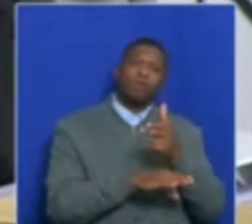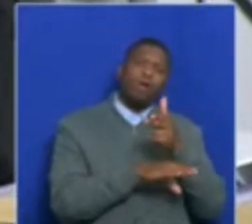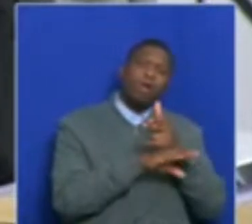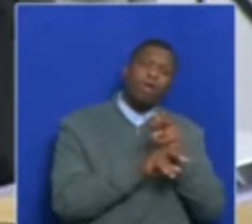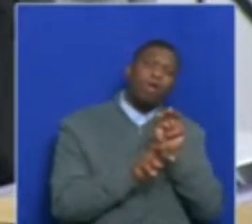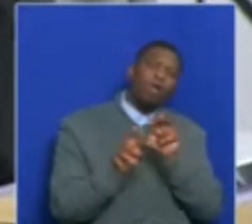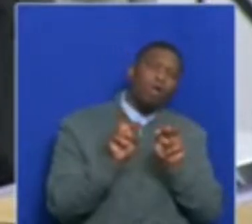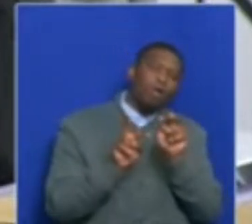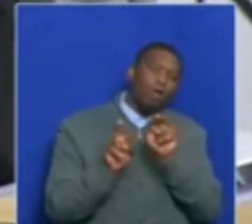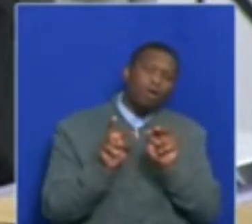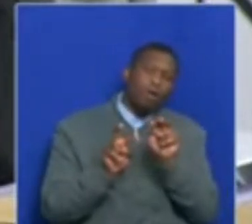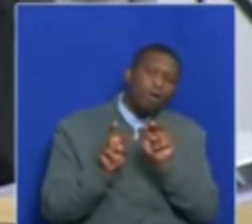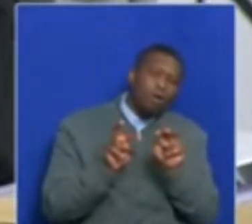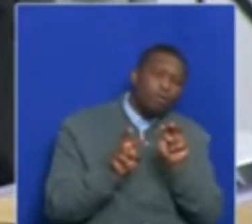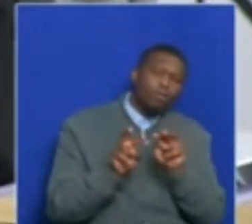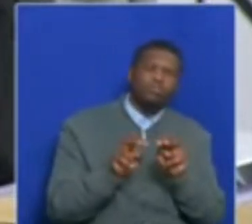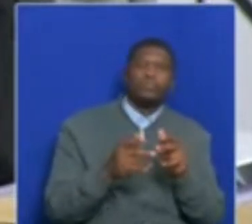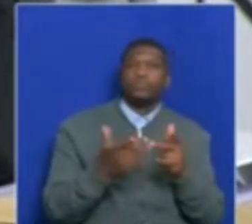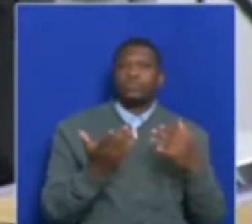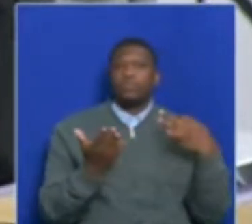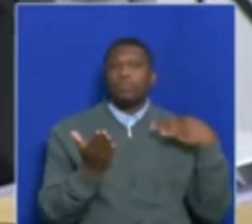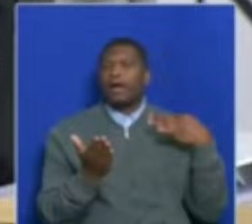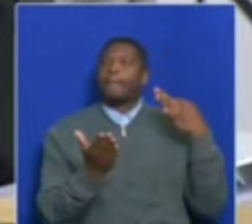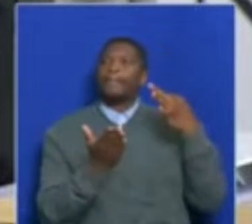apply for a